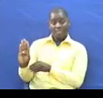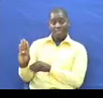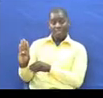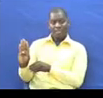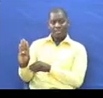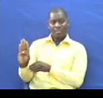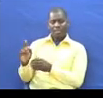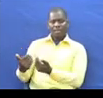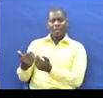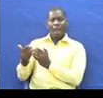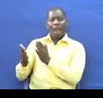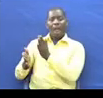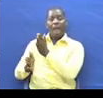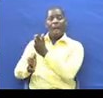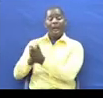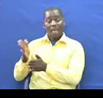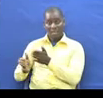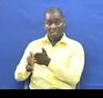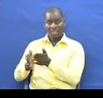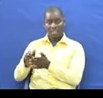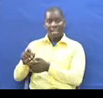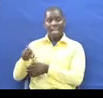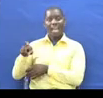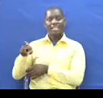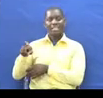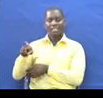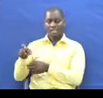with the elements, let's call them X and Y.